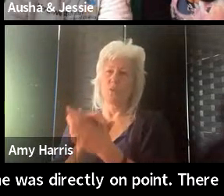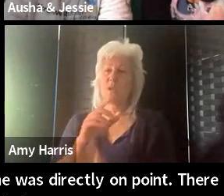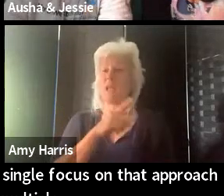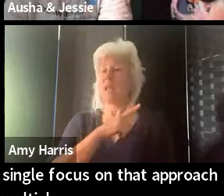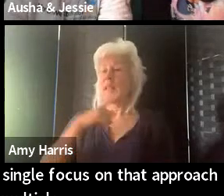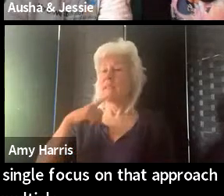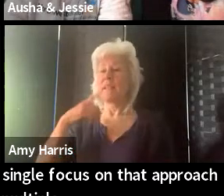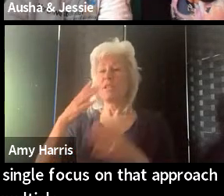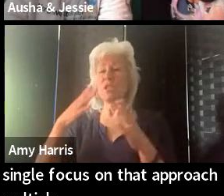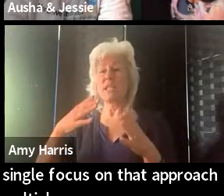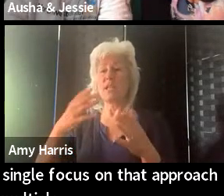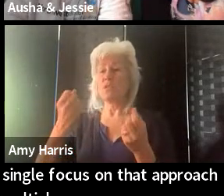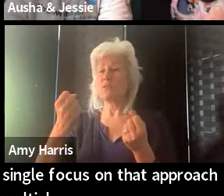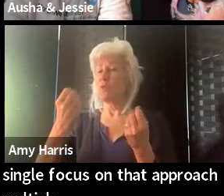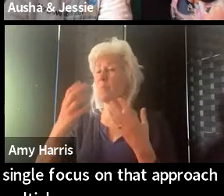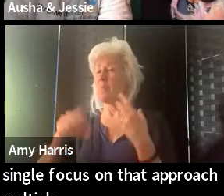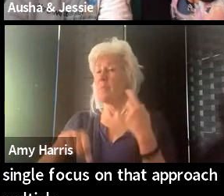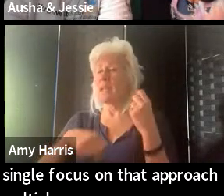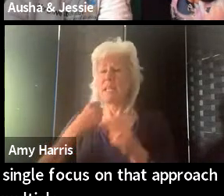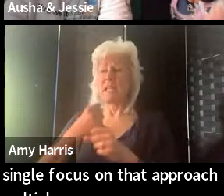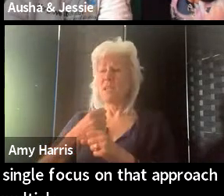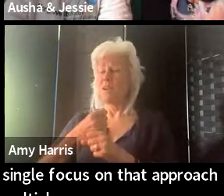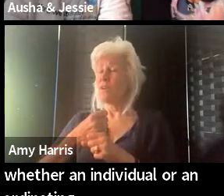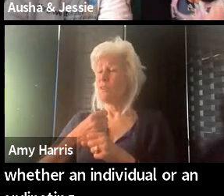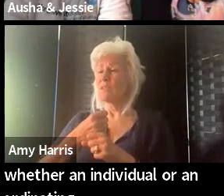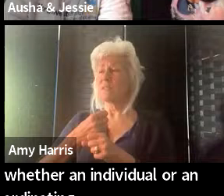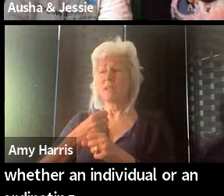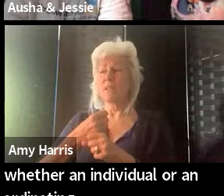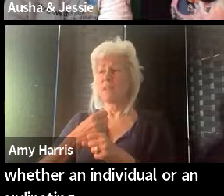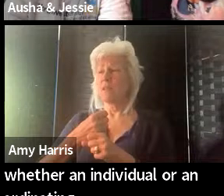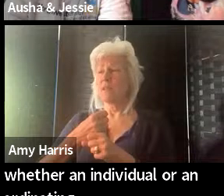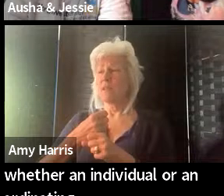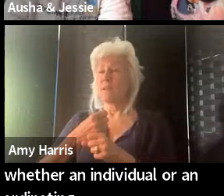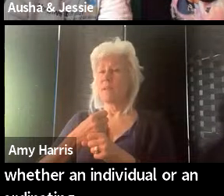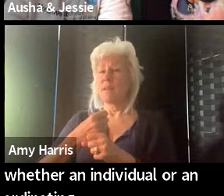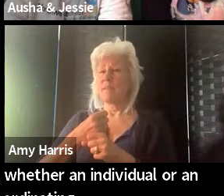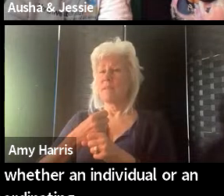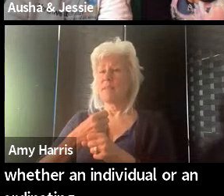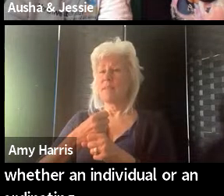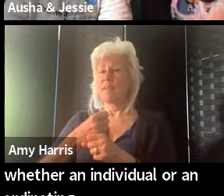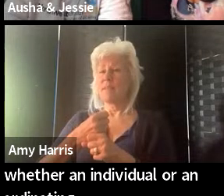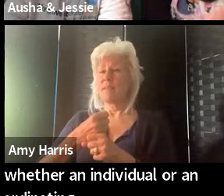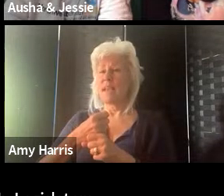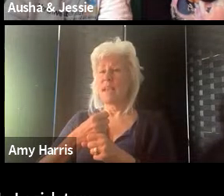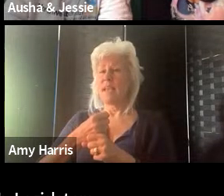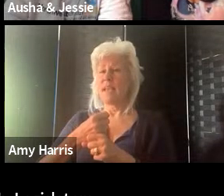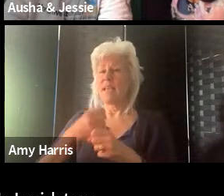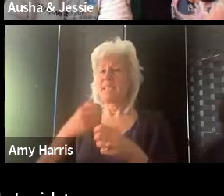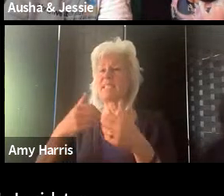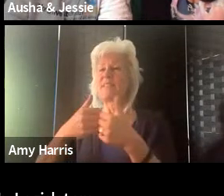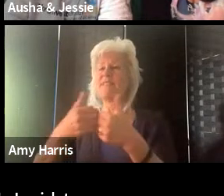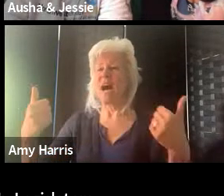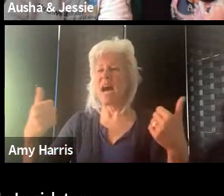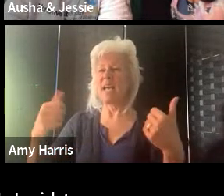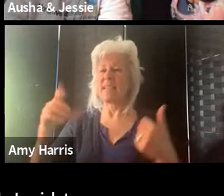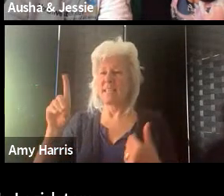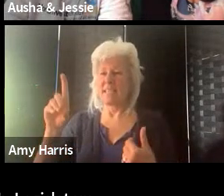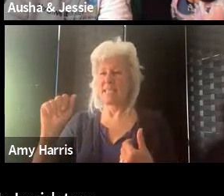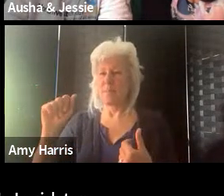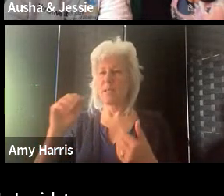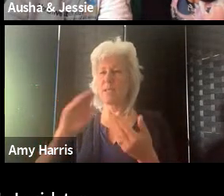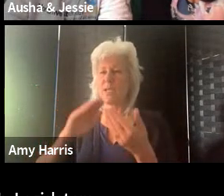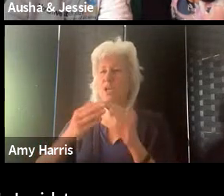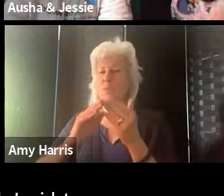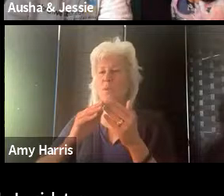Legislators for years have approached us by dividing the disability community and pitting